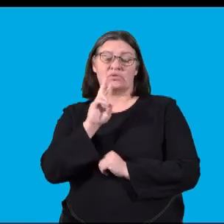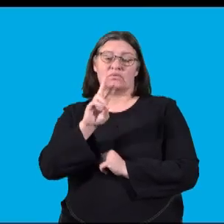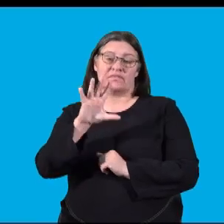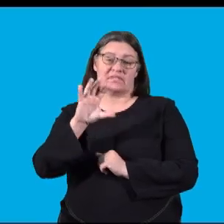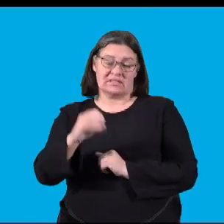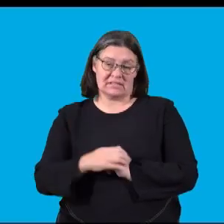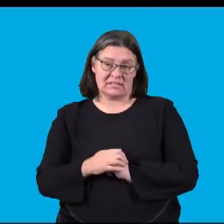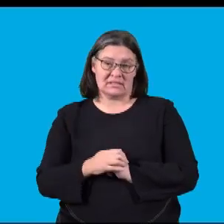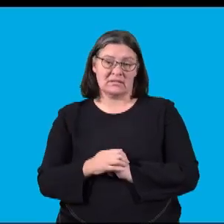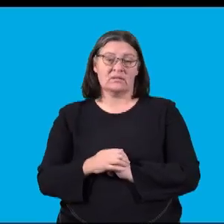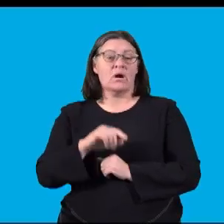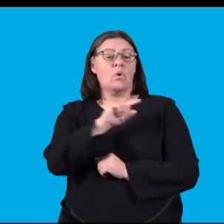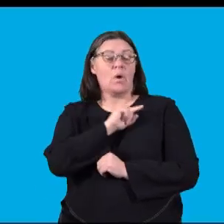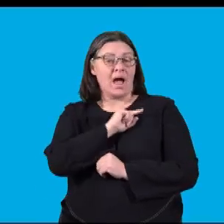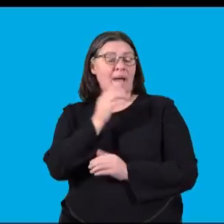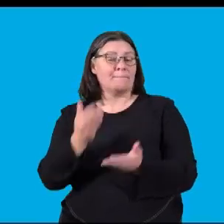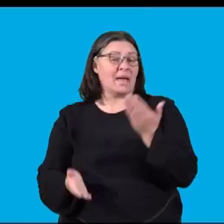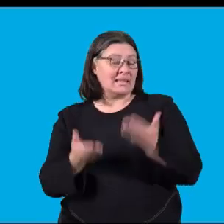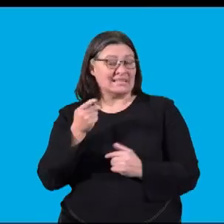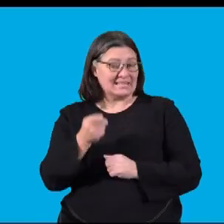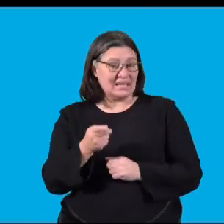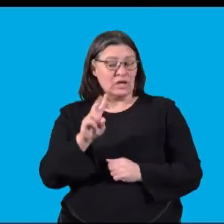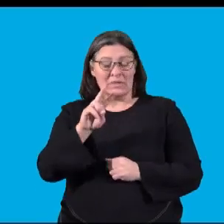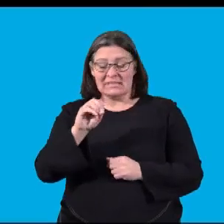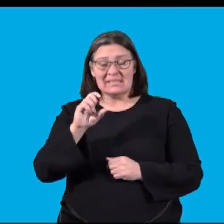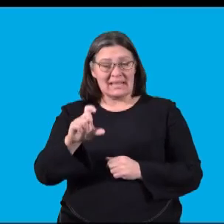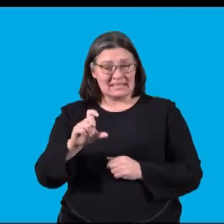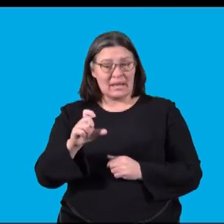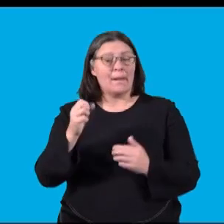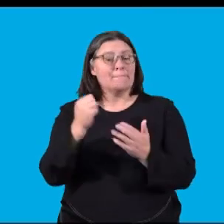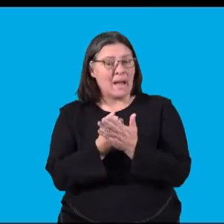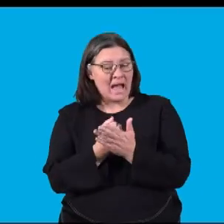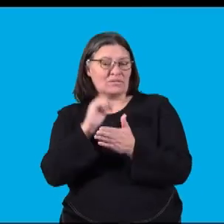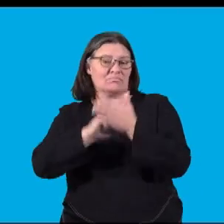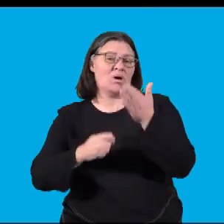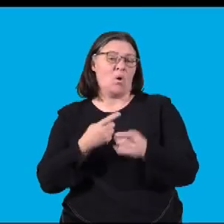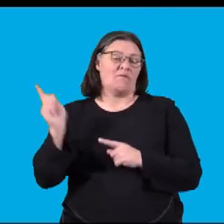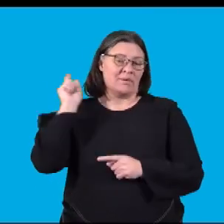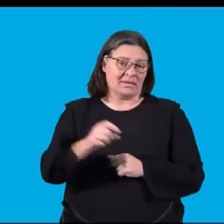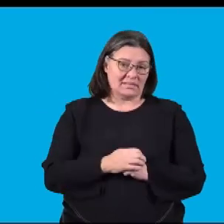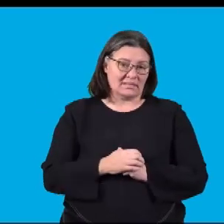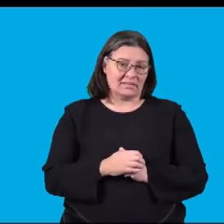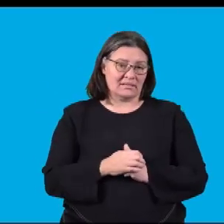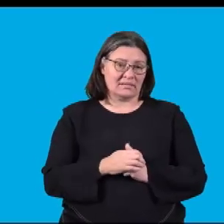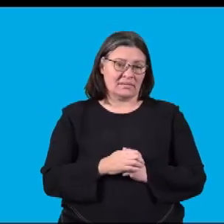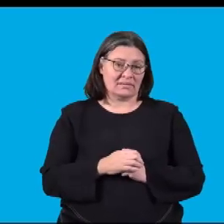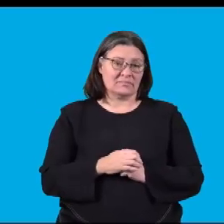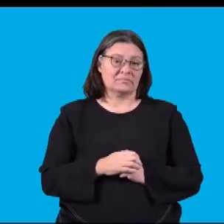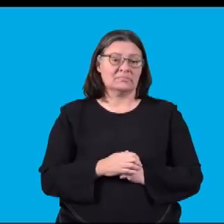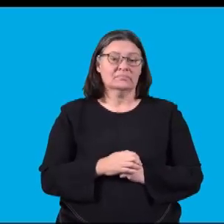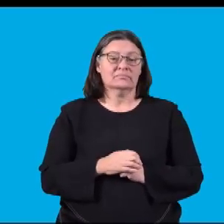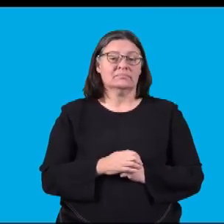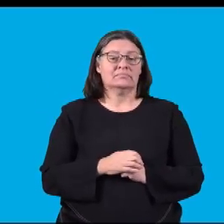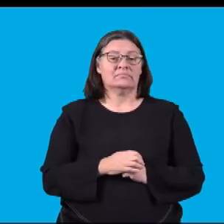2,250, because the balance, which is the 20 cents, must be written off. So we have written off in this